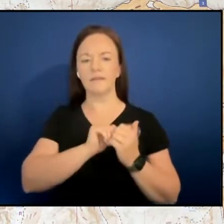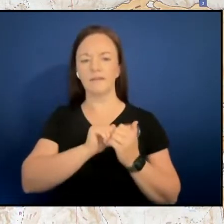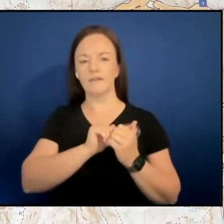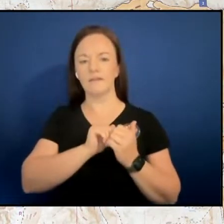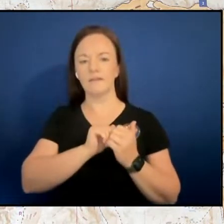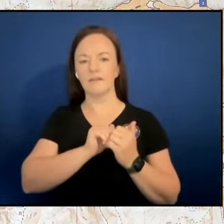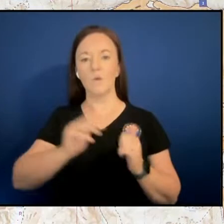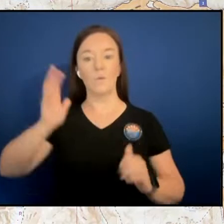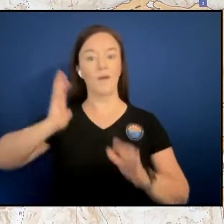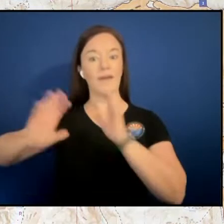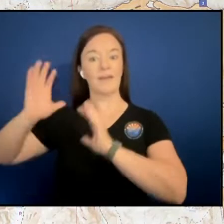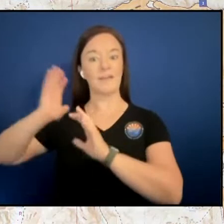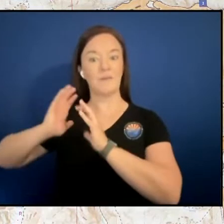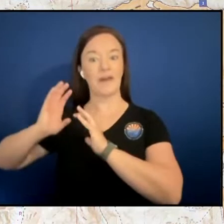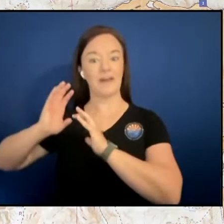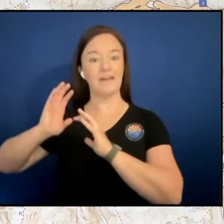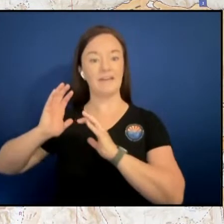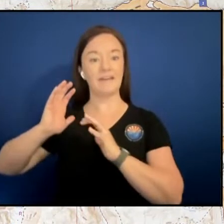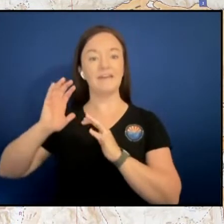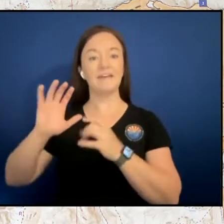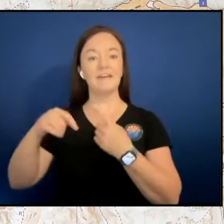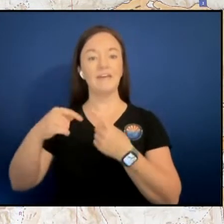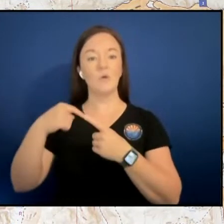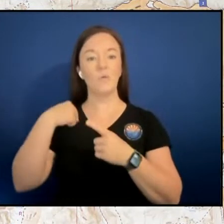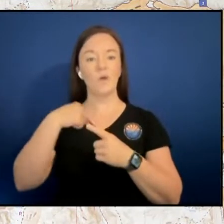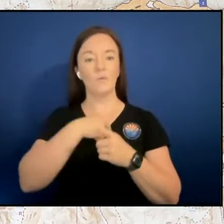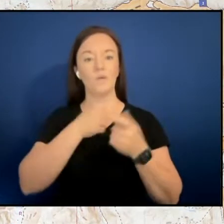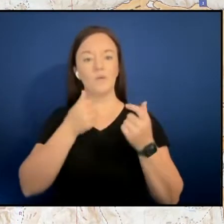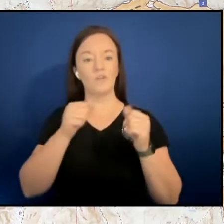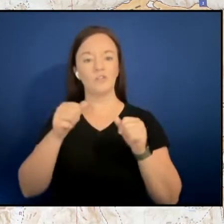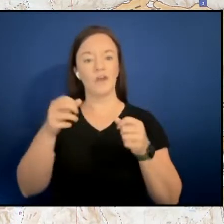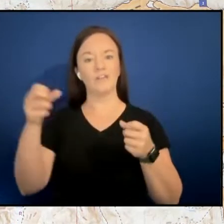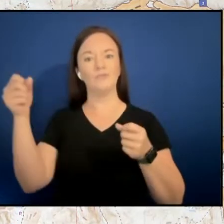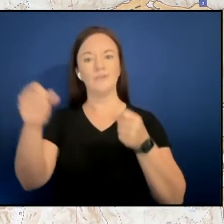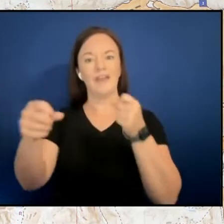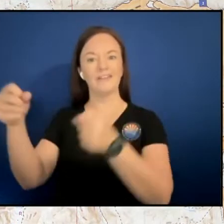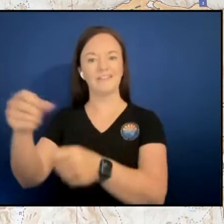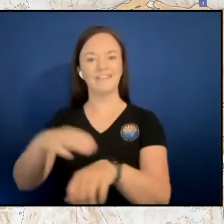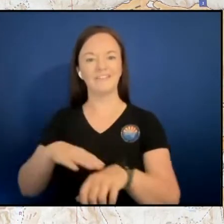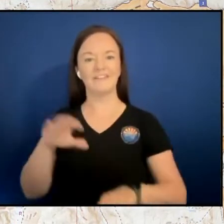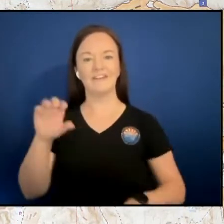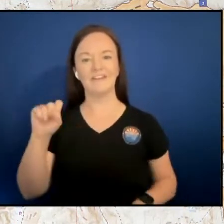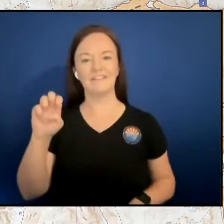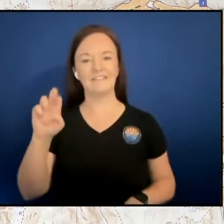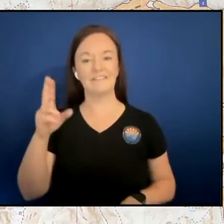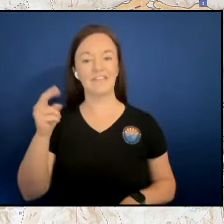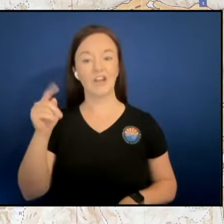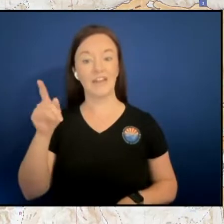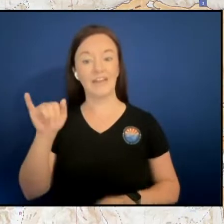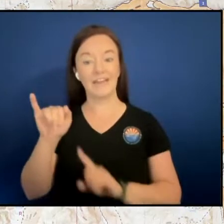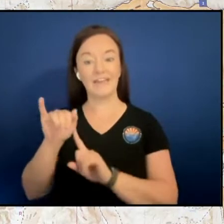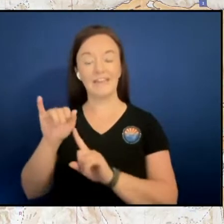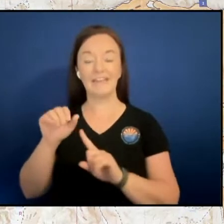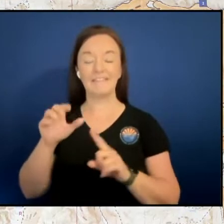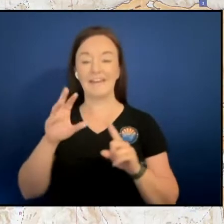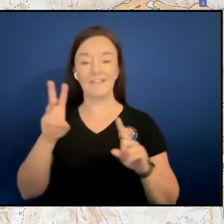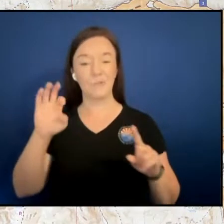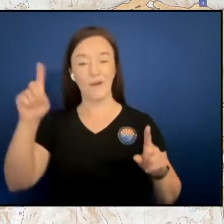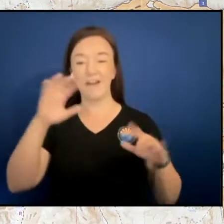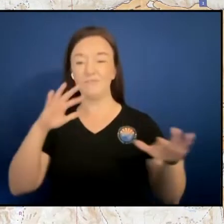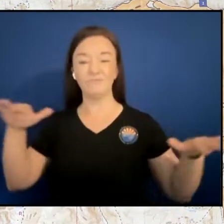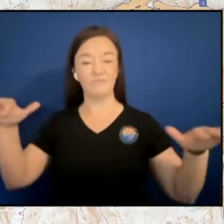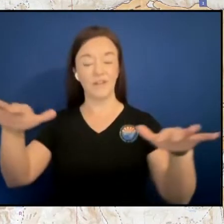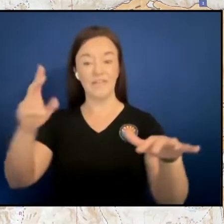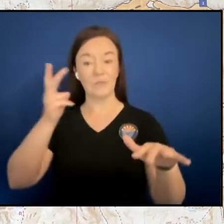in the day when we were trying to get things on the Serengeti plain. If all of a sudden you see the grass moving a little bit different, and you're wondering why